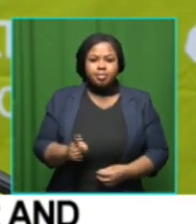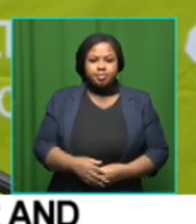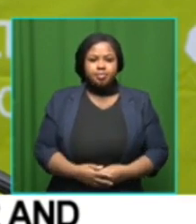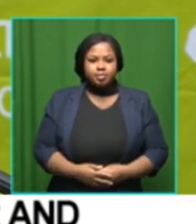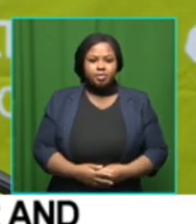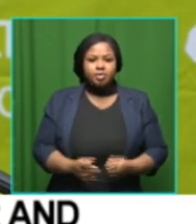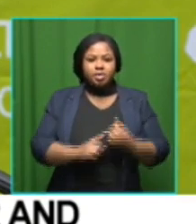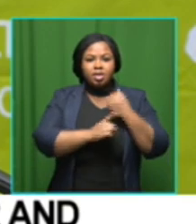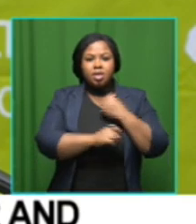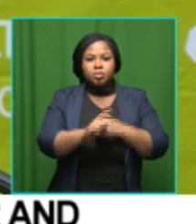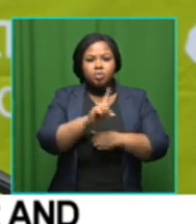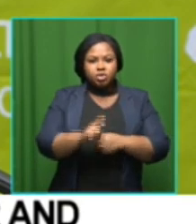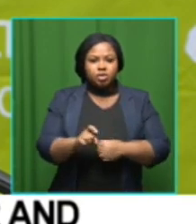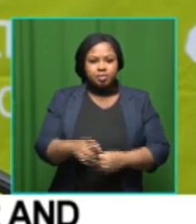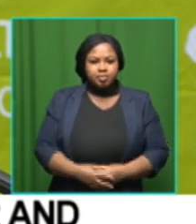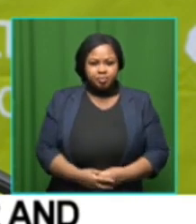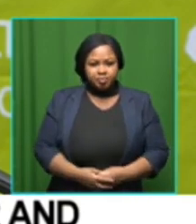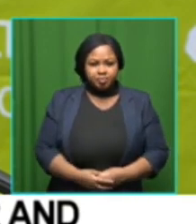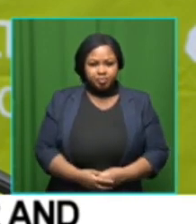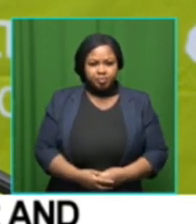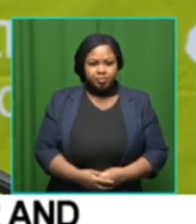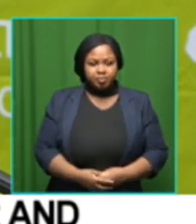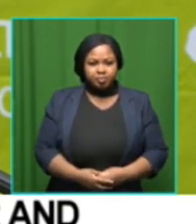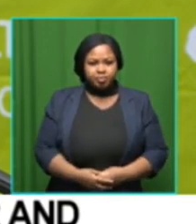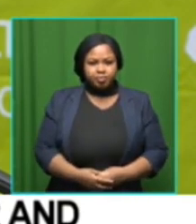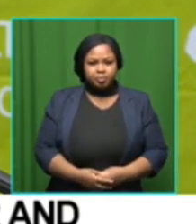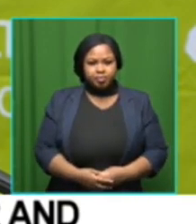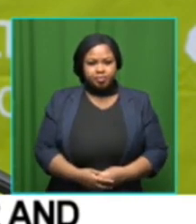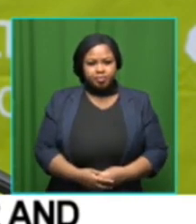from SABC, then we wrap, please, colleagues.